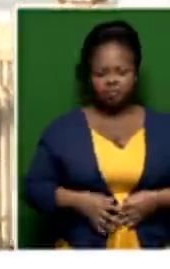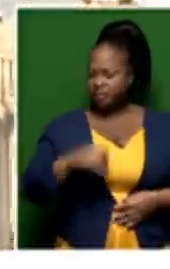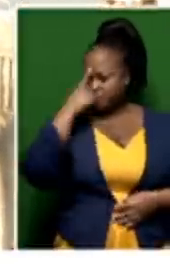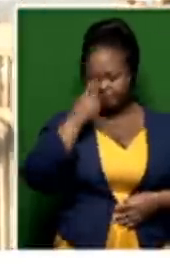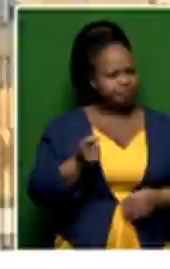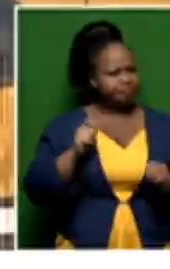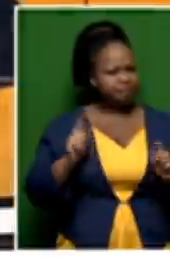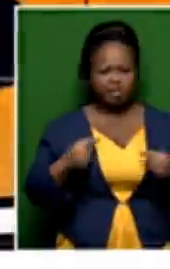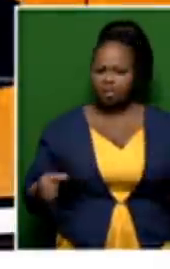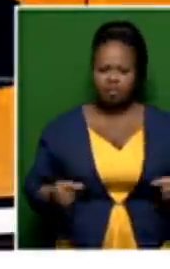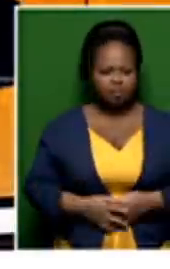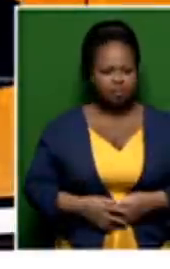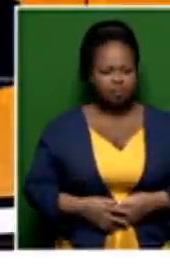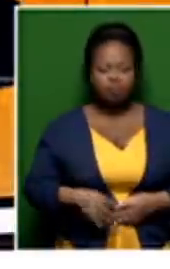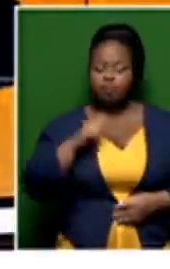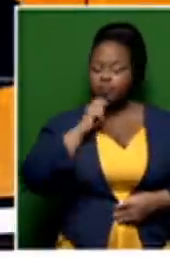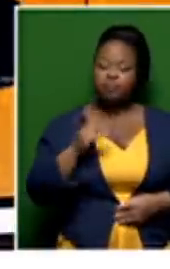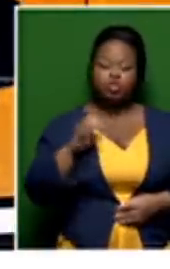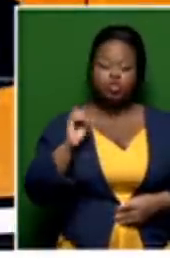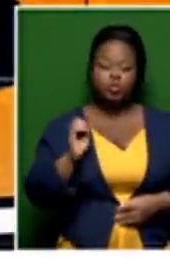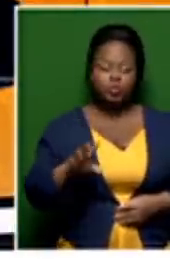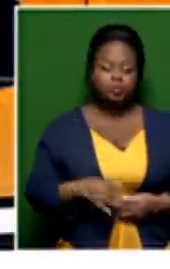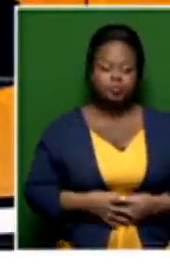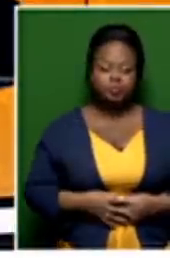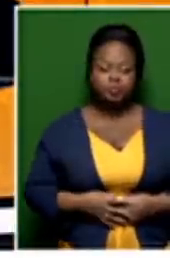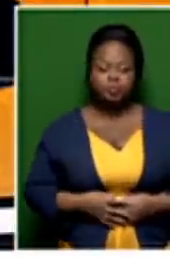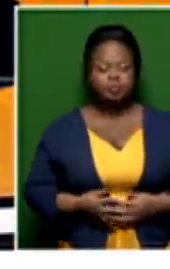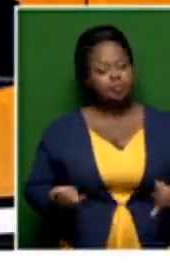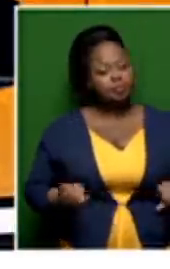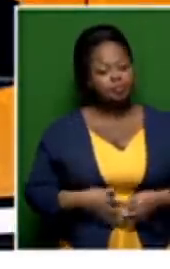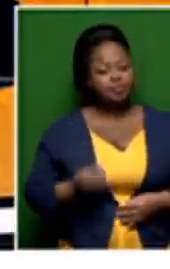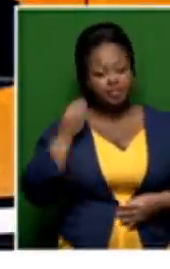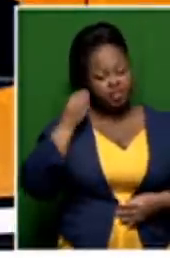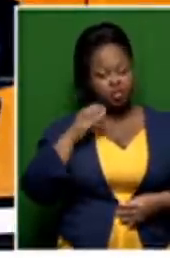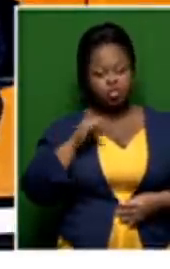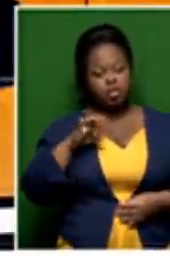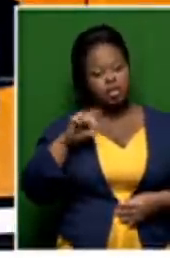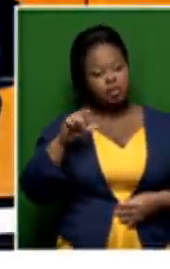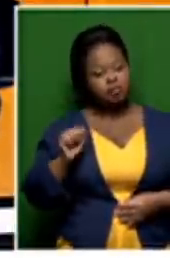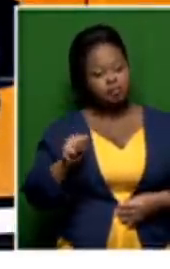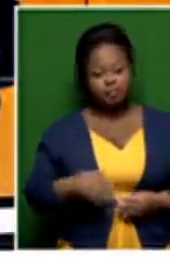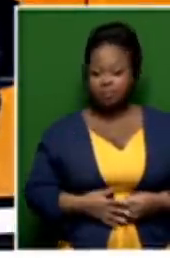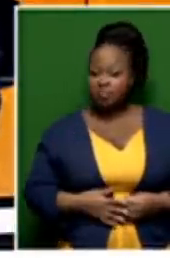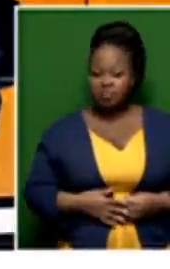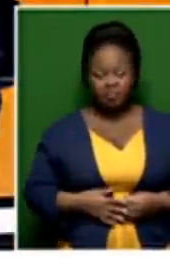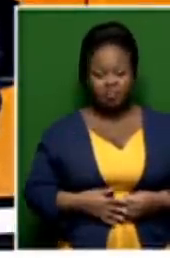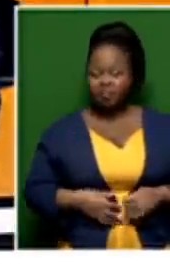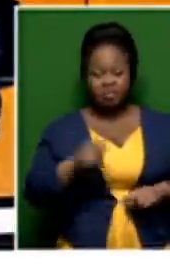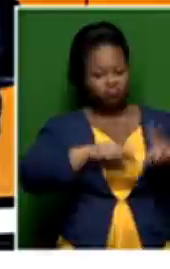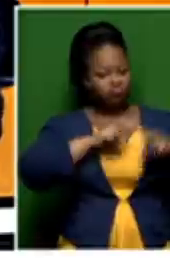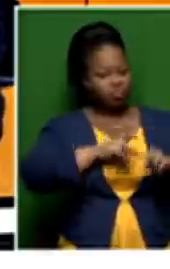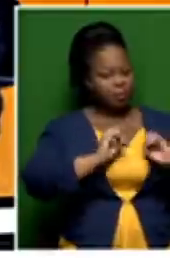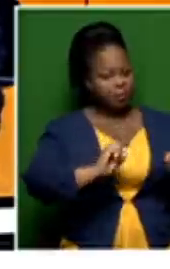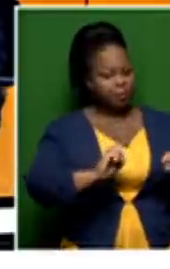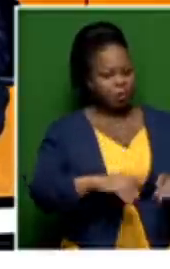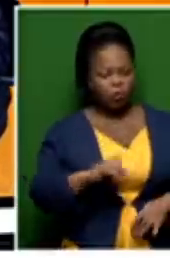unbelievable visuals that we are bringing you this morning. But now let's go to Soweto and find out from Chriselda. Not looting happening there, Chriselda,